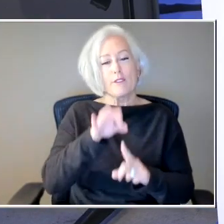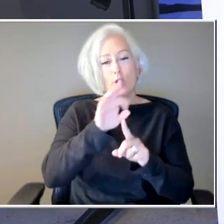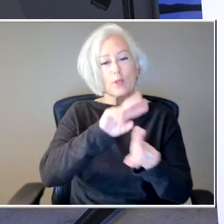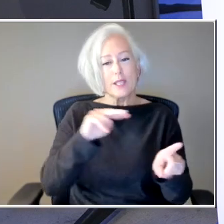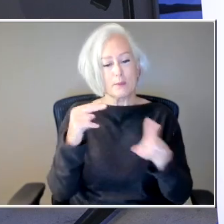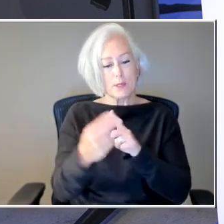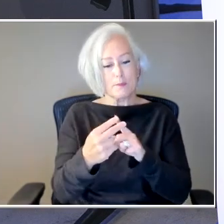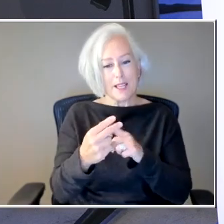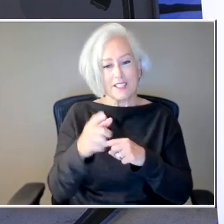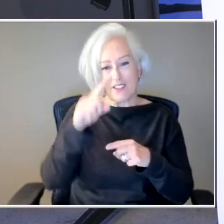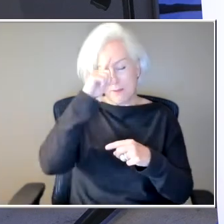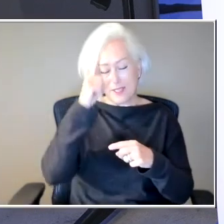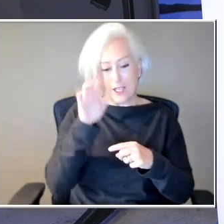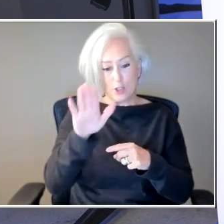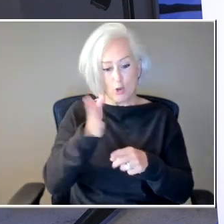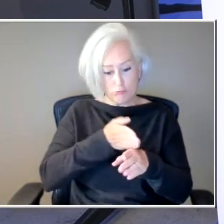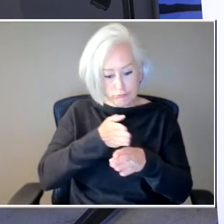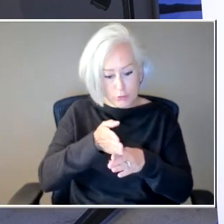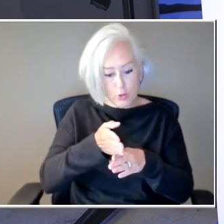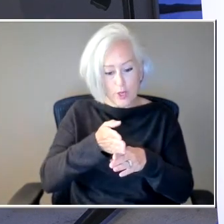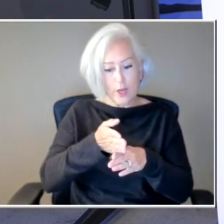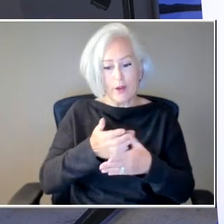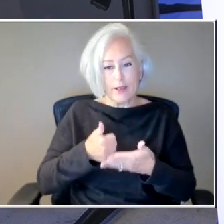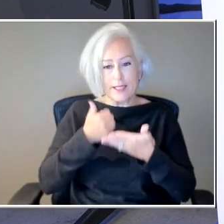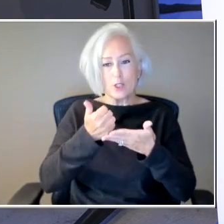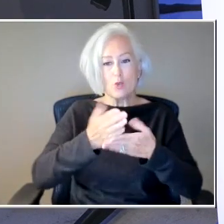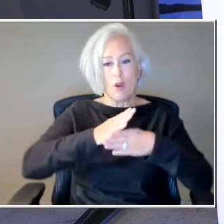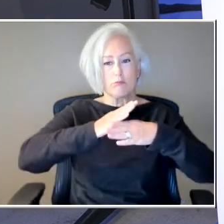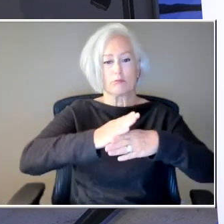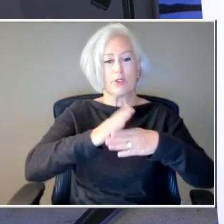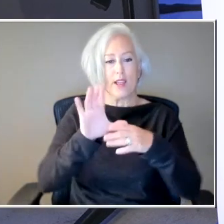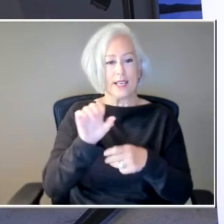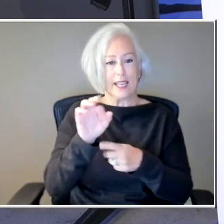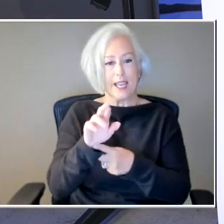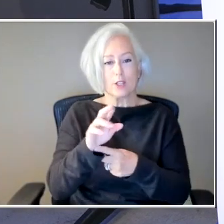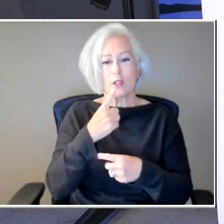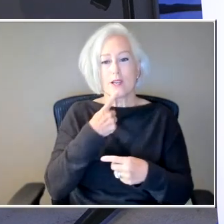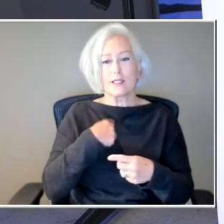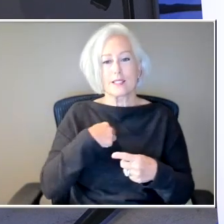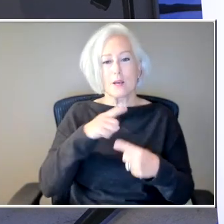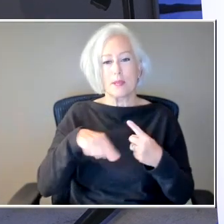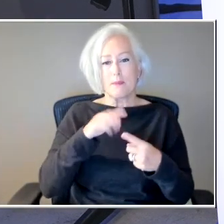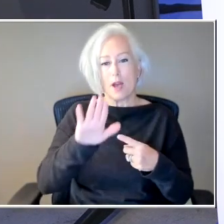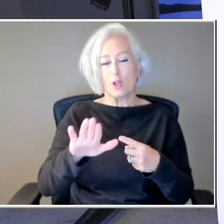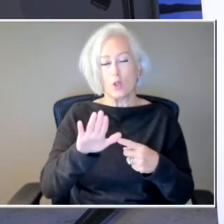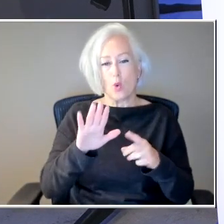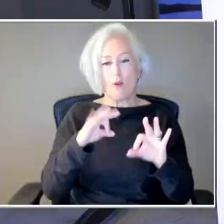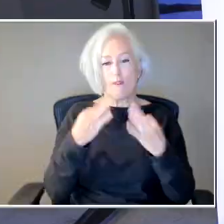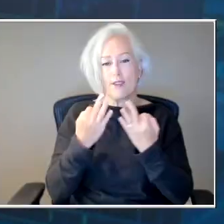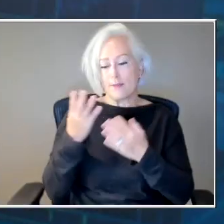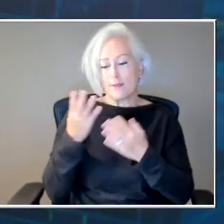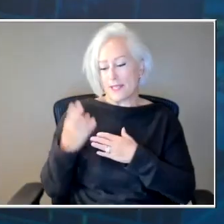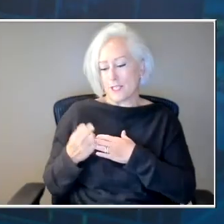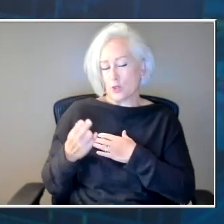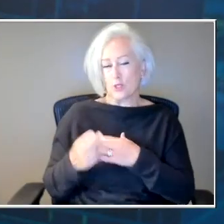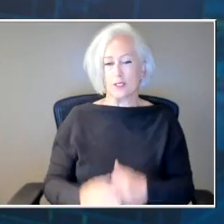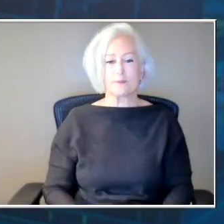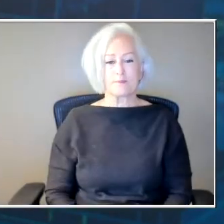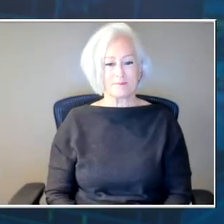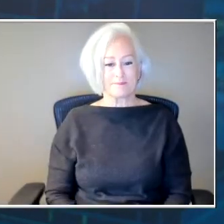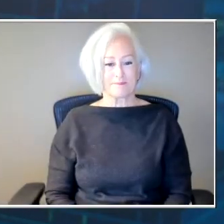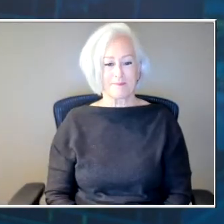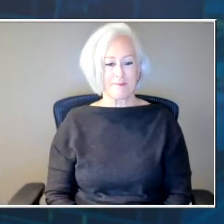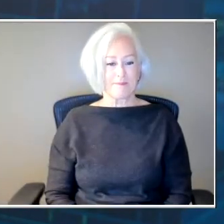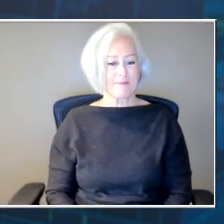been about preventing cancer. Tell us a little bit about your family history. So we don't have near